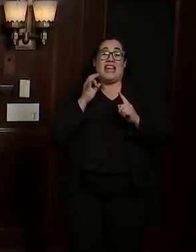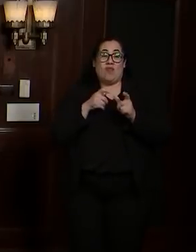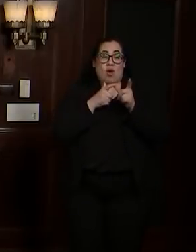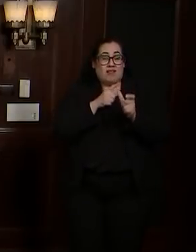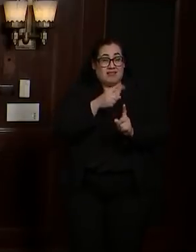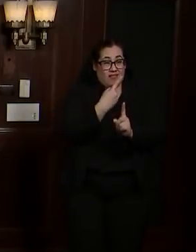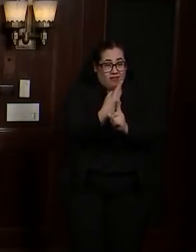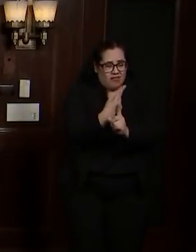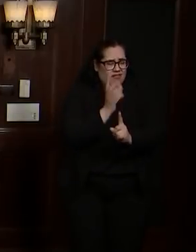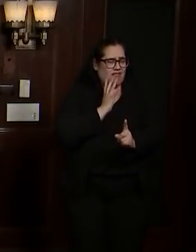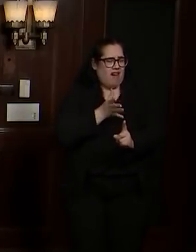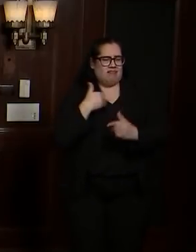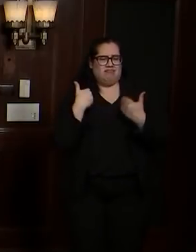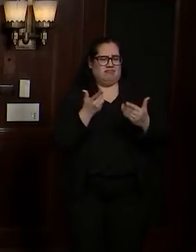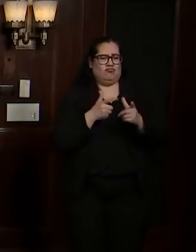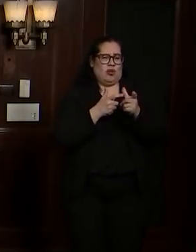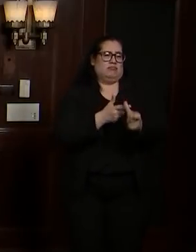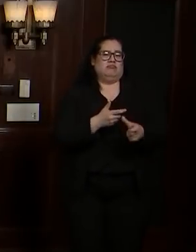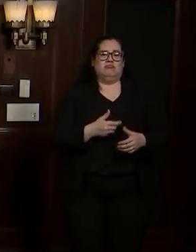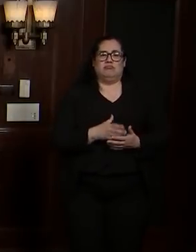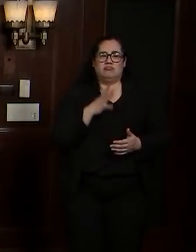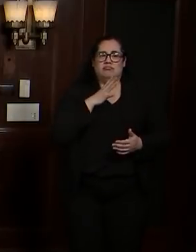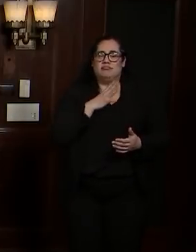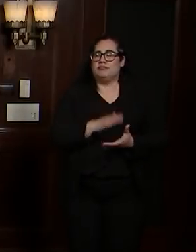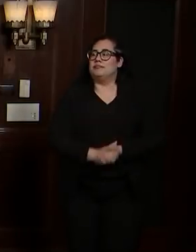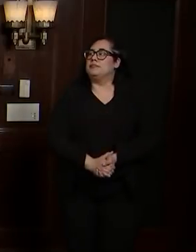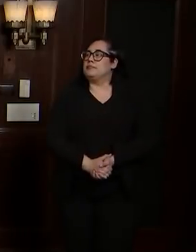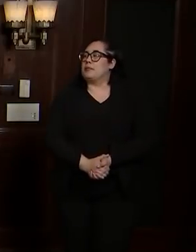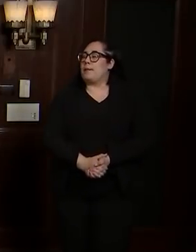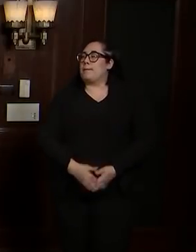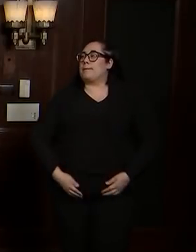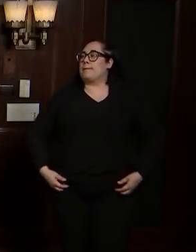you're fine to just go ahead and do that run.